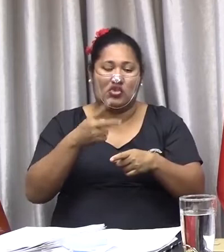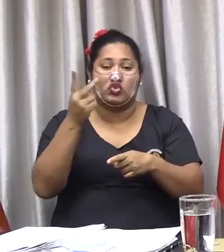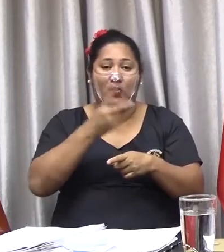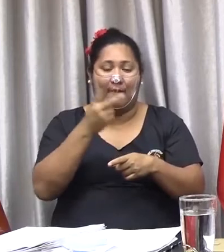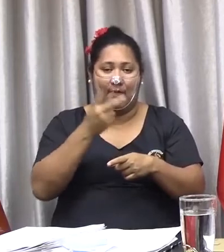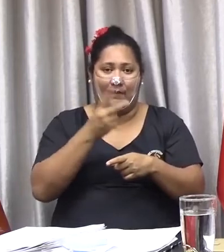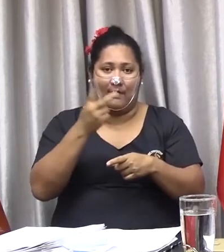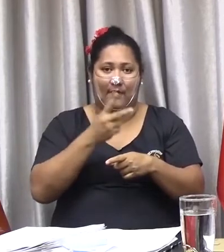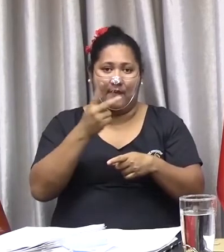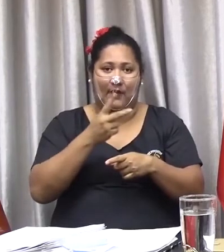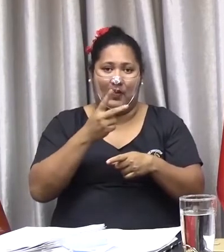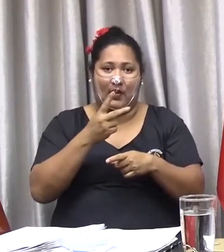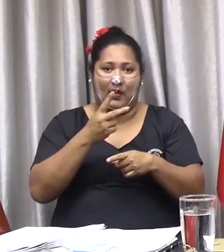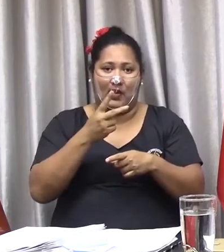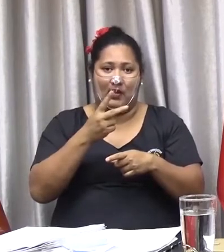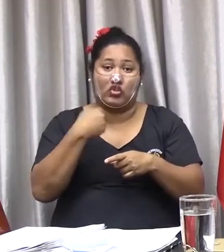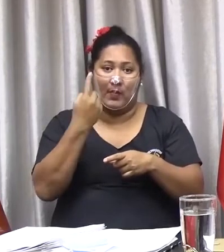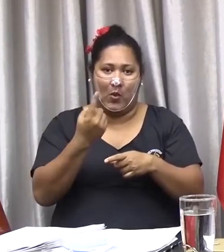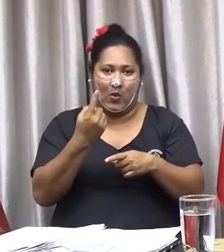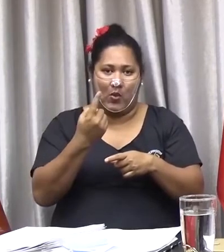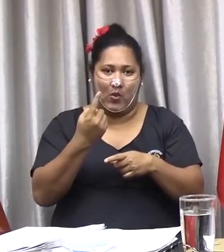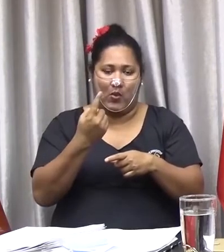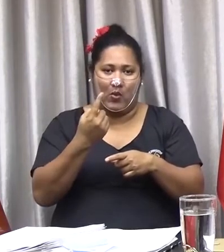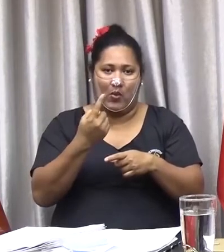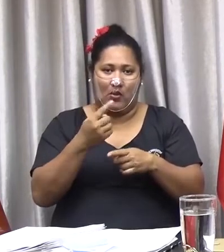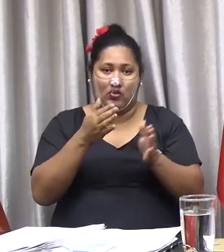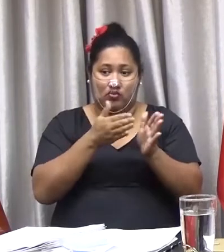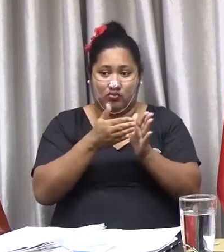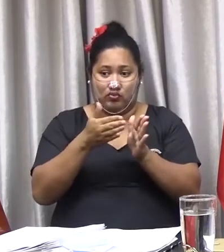of April, to midnight of April 19th,